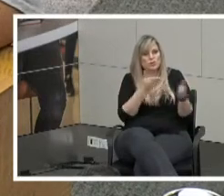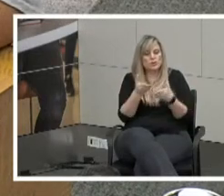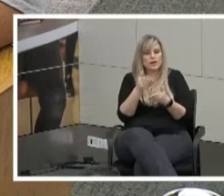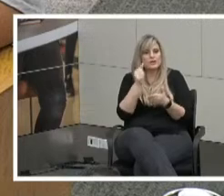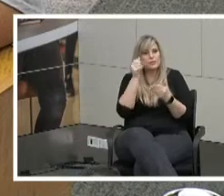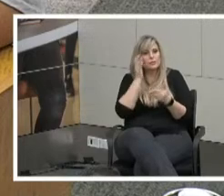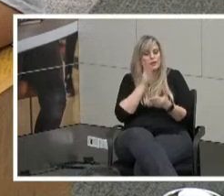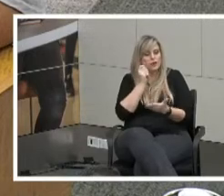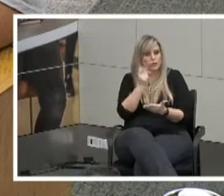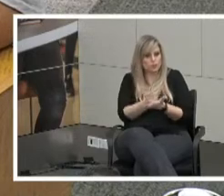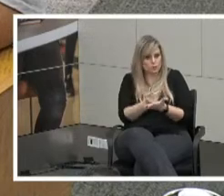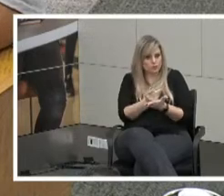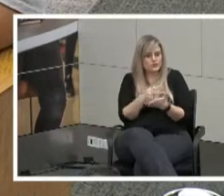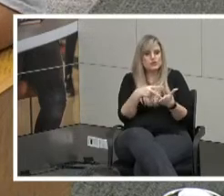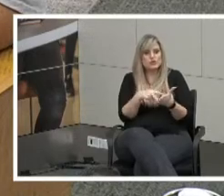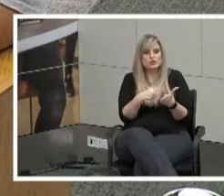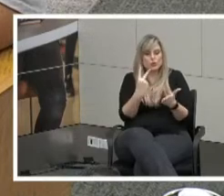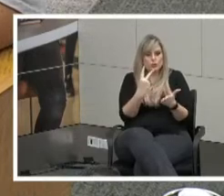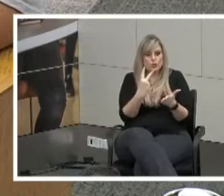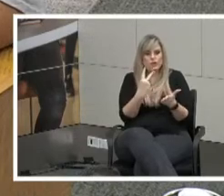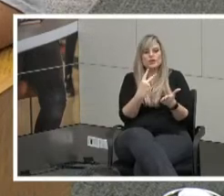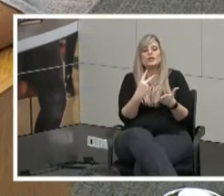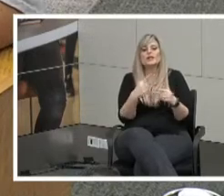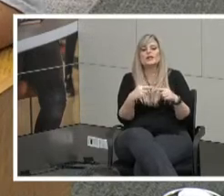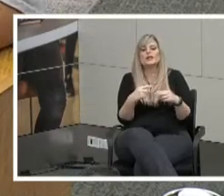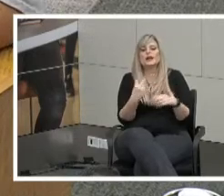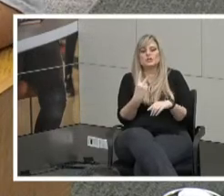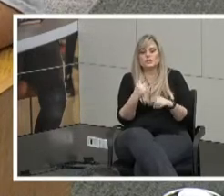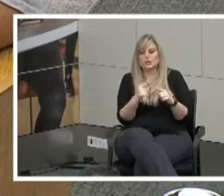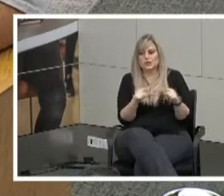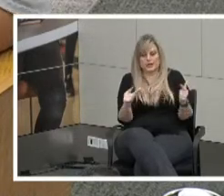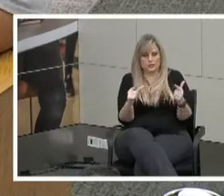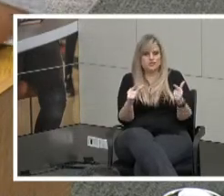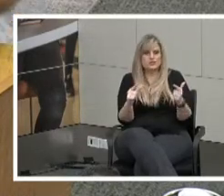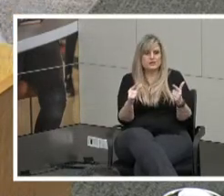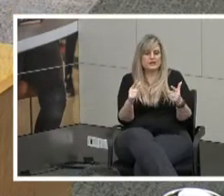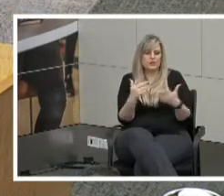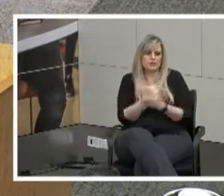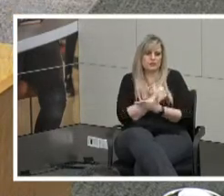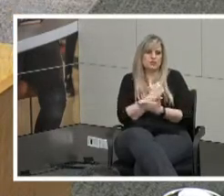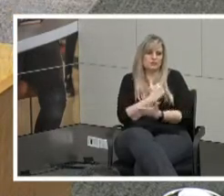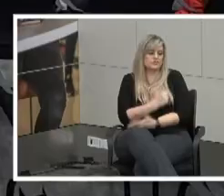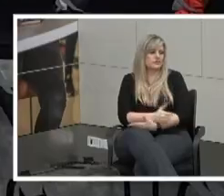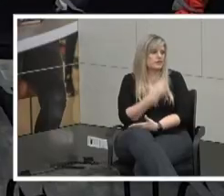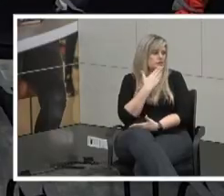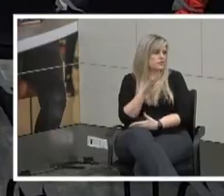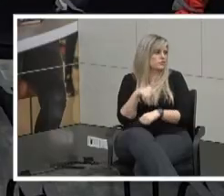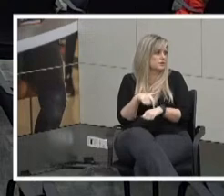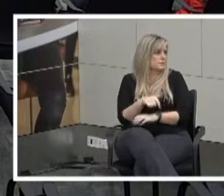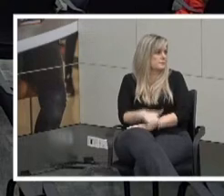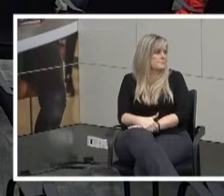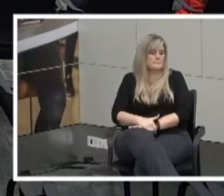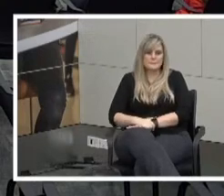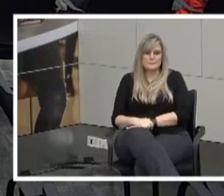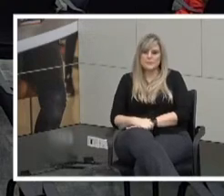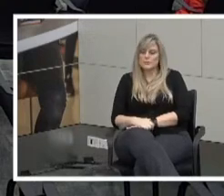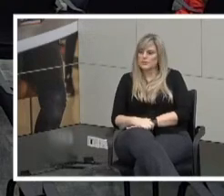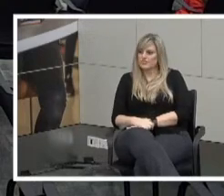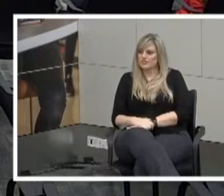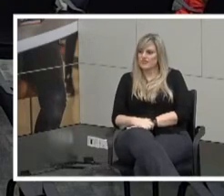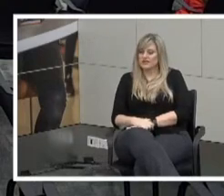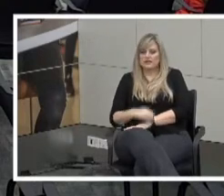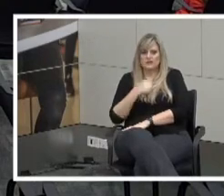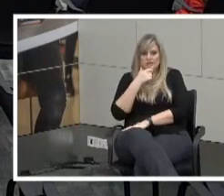language education that our bilingual children deserve thank you for your time thank